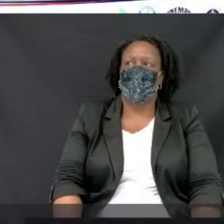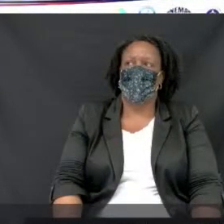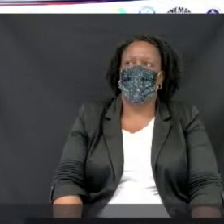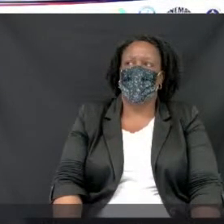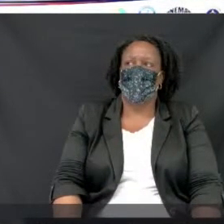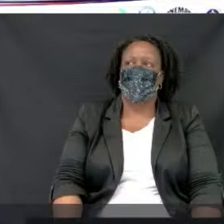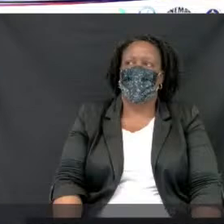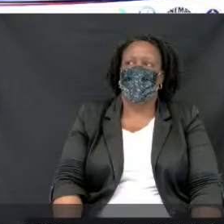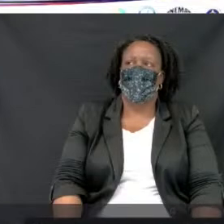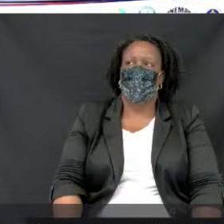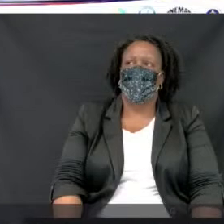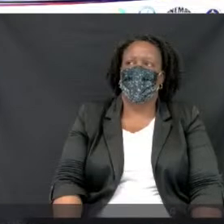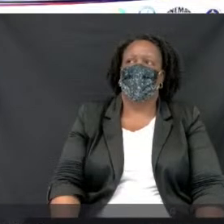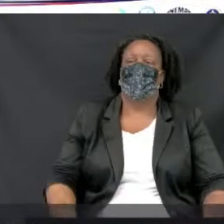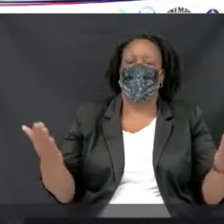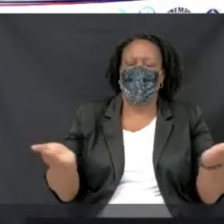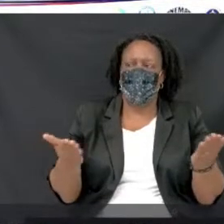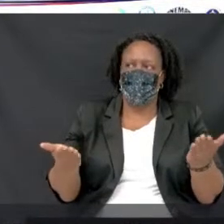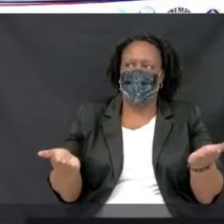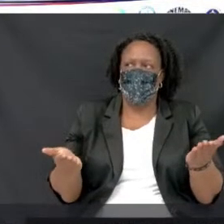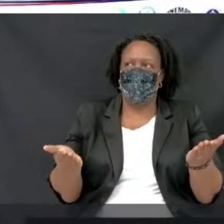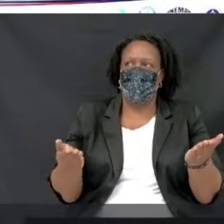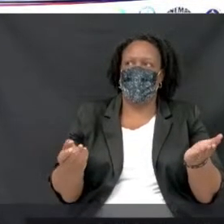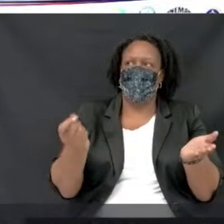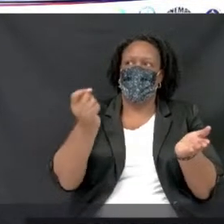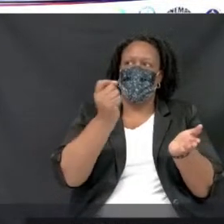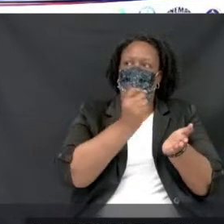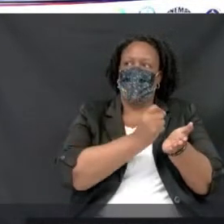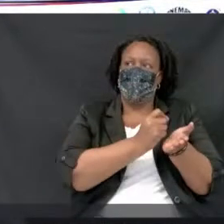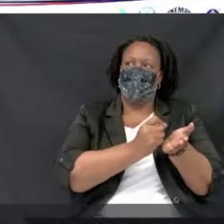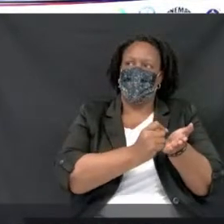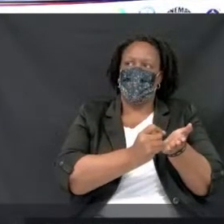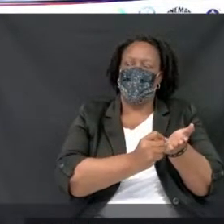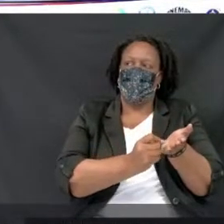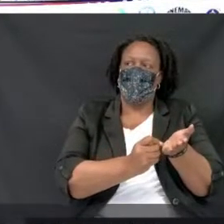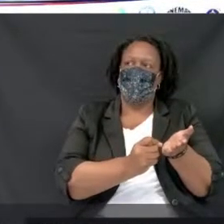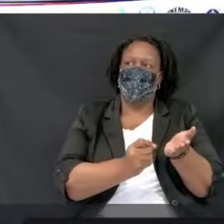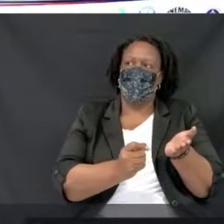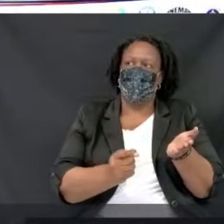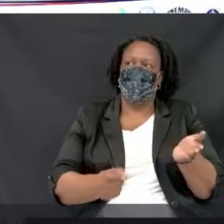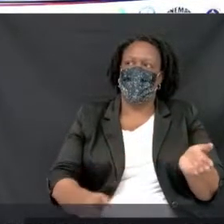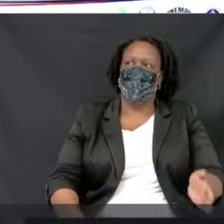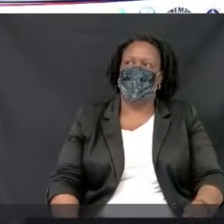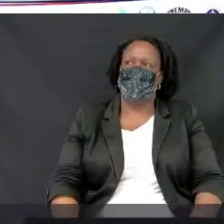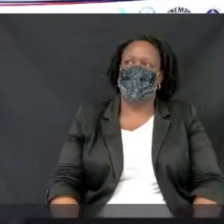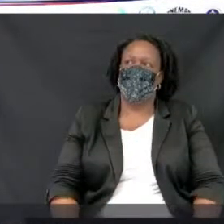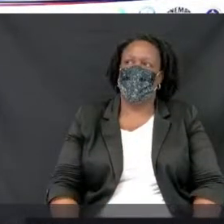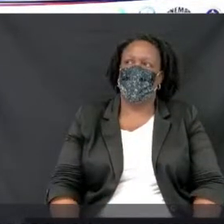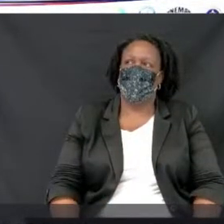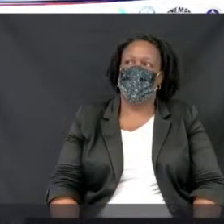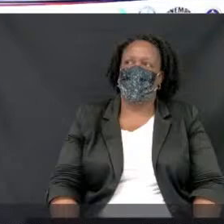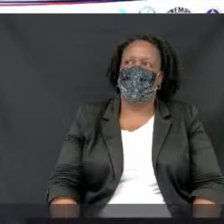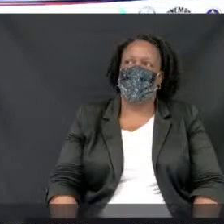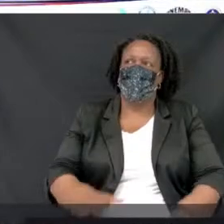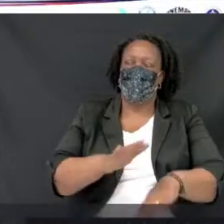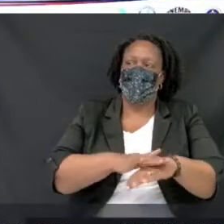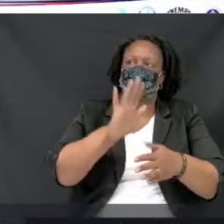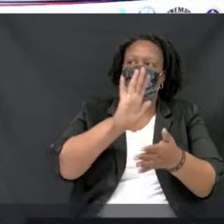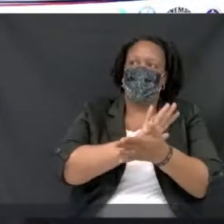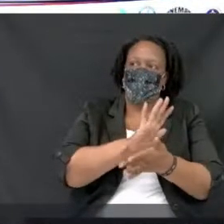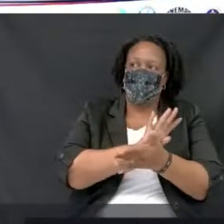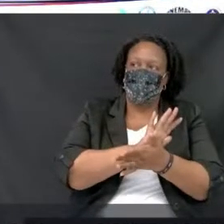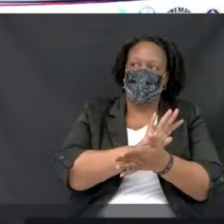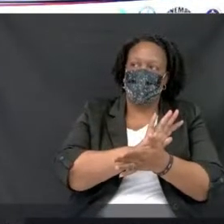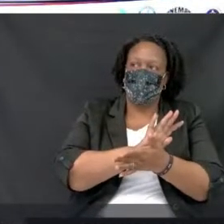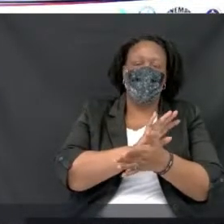Health Center, but as yet have not been added to the electronic certificates at the